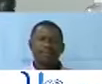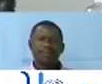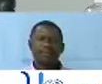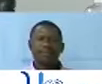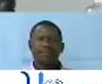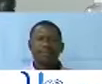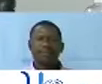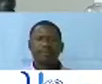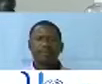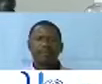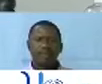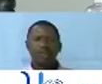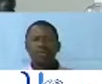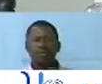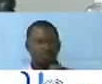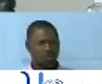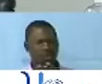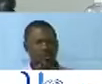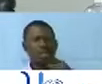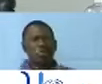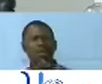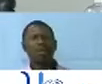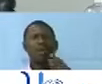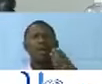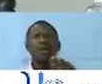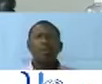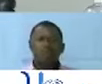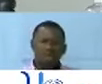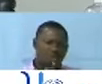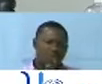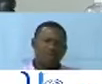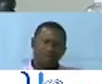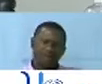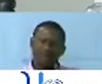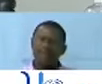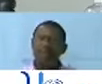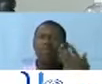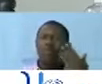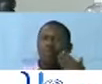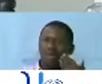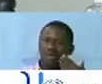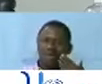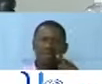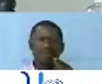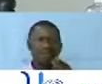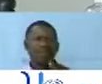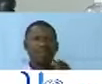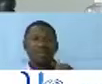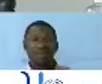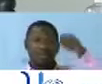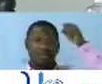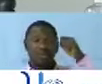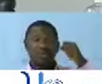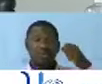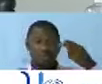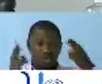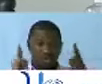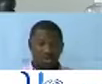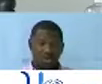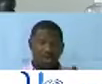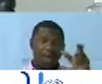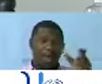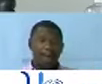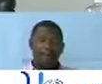And you've told us about how you felt when a senior counsel